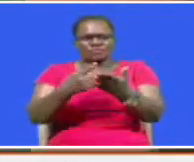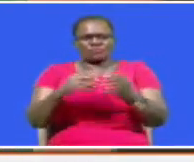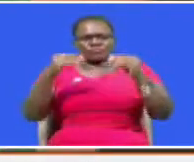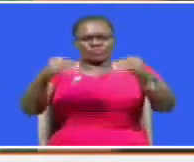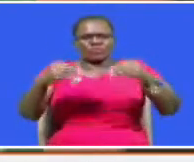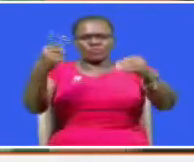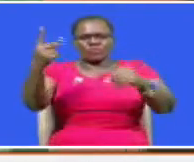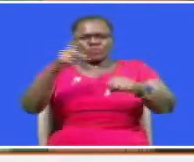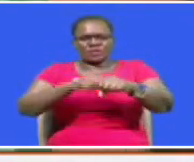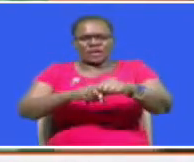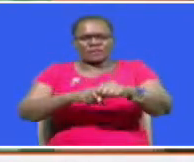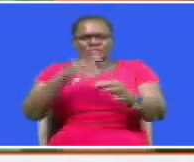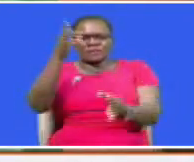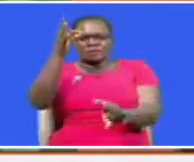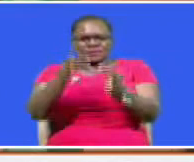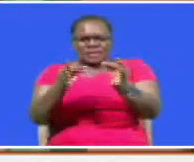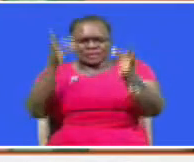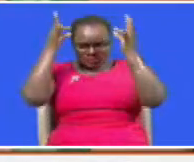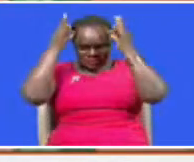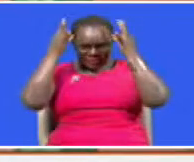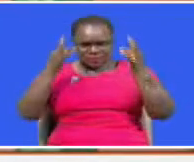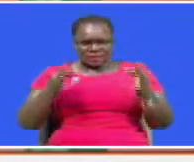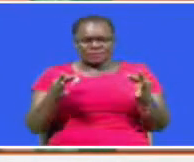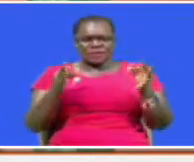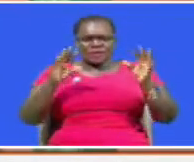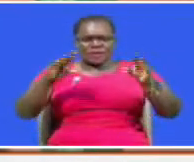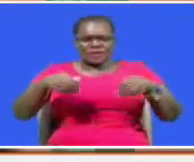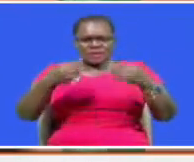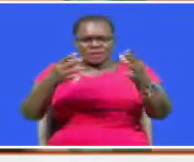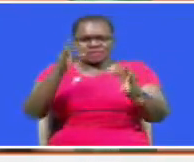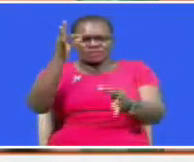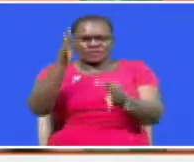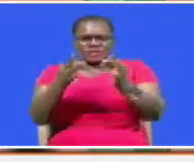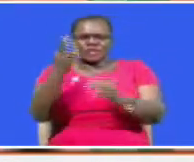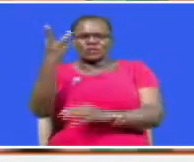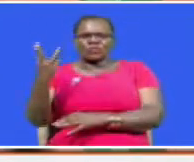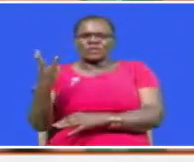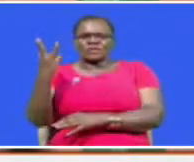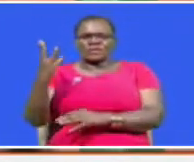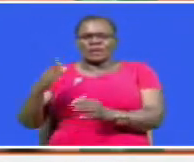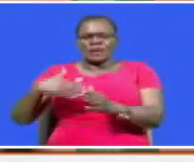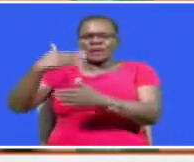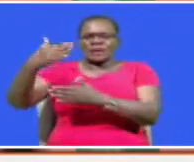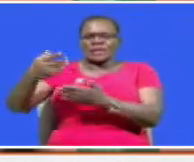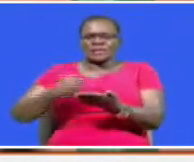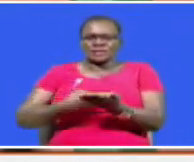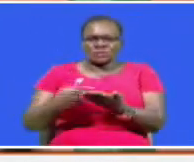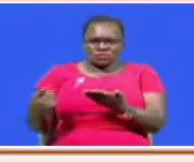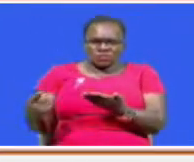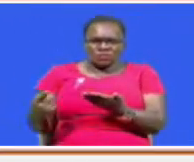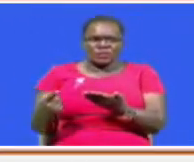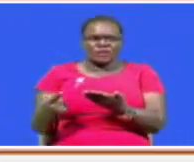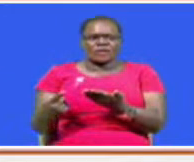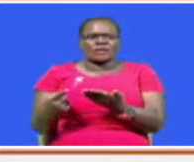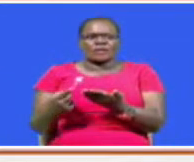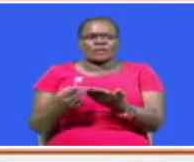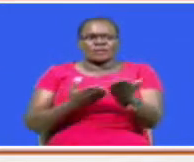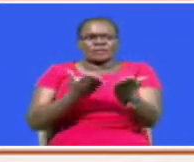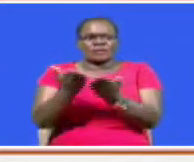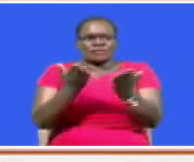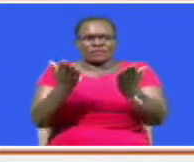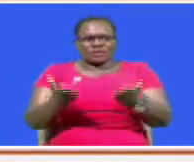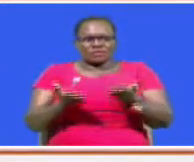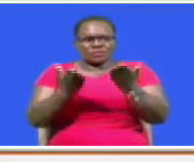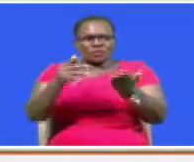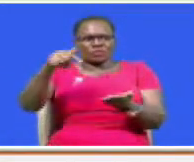times, the principal magistrate ruled that he will give the verdict on Wednesday next week. Having been served with the documents today,